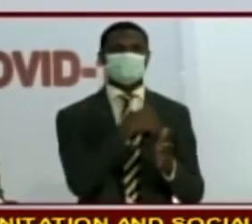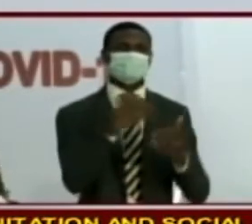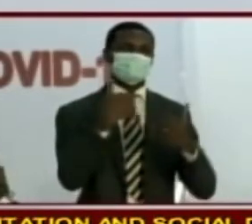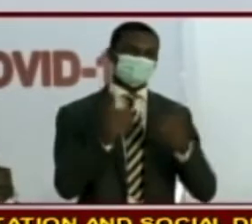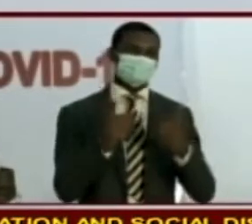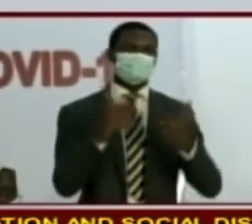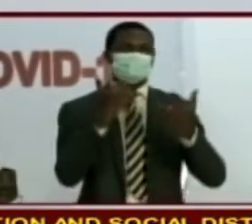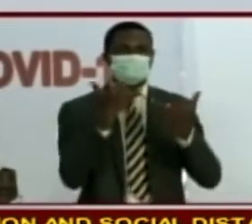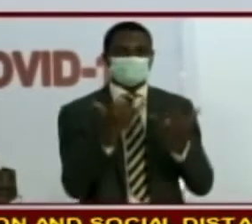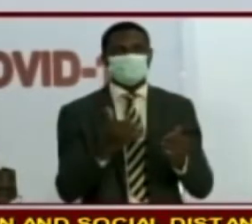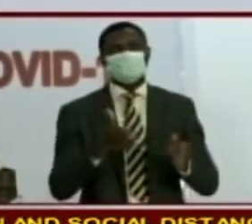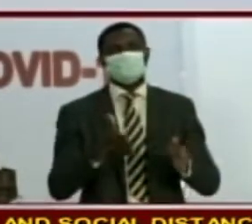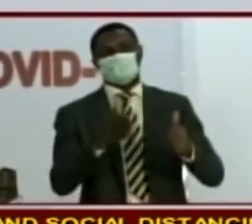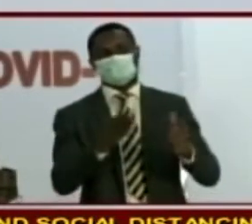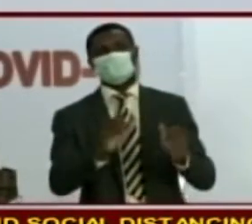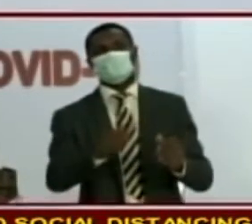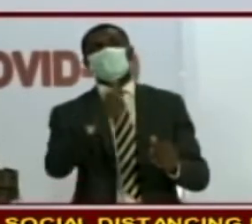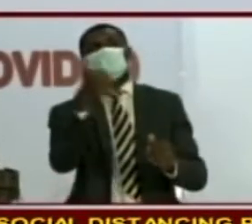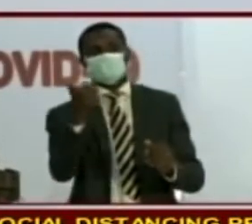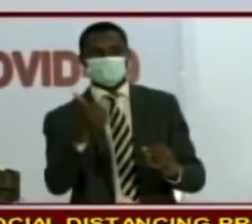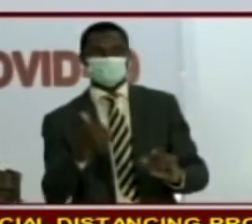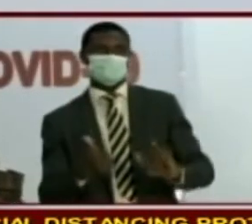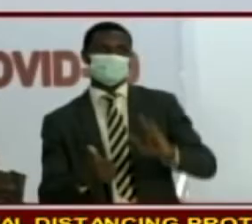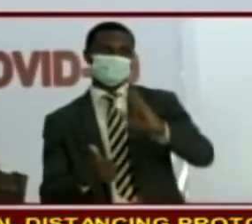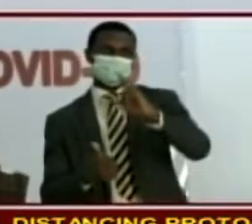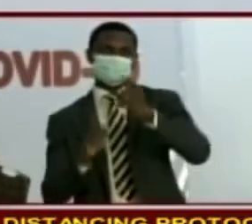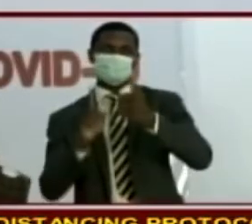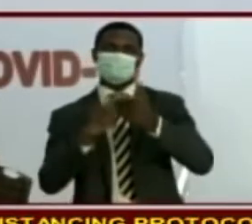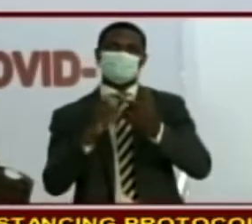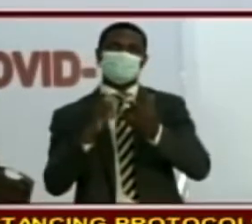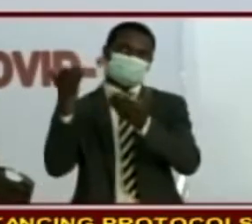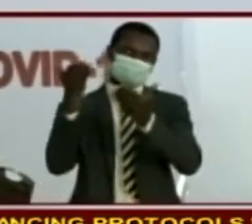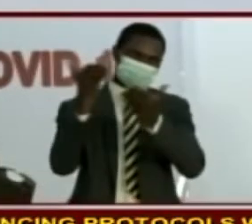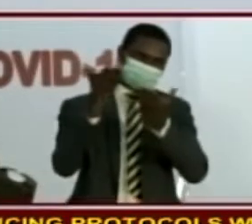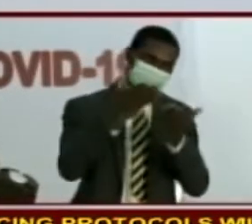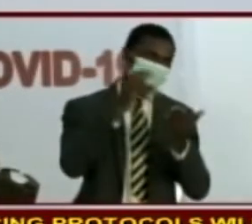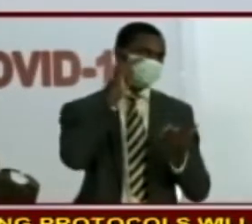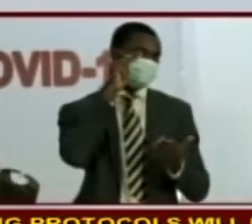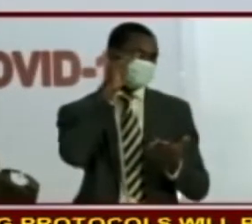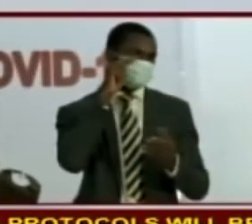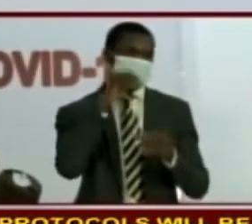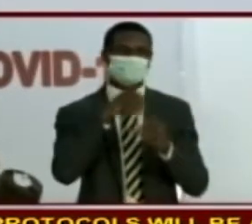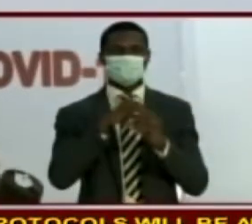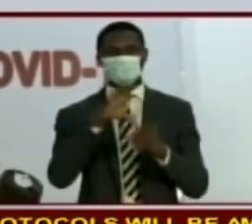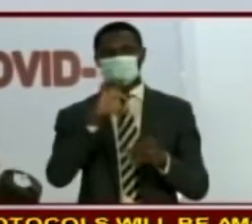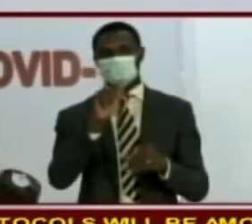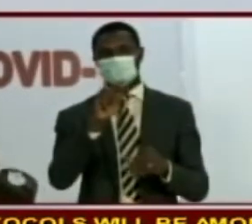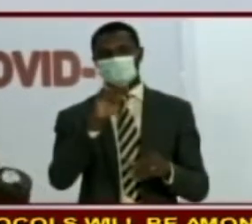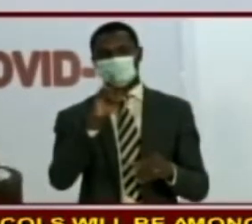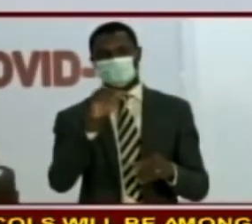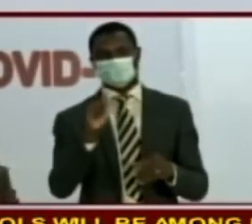allowed another airline to bring those Nigerians back.